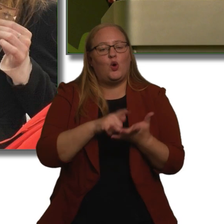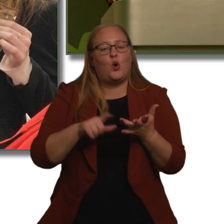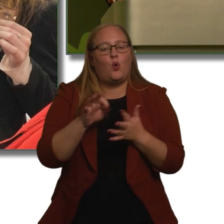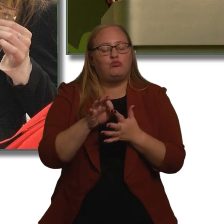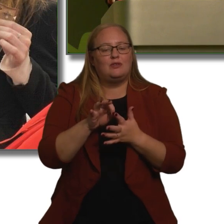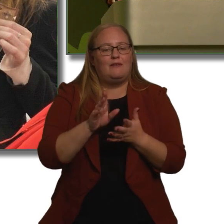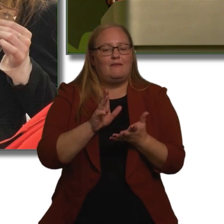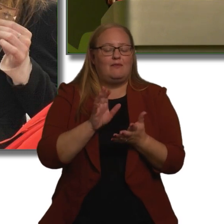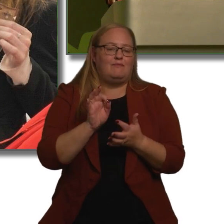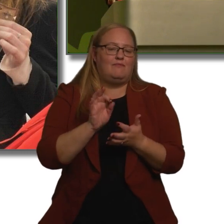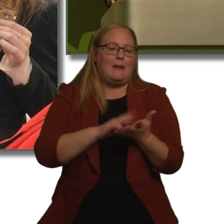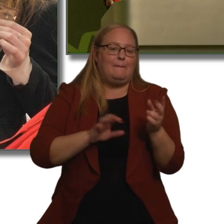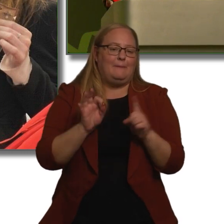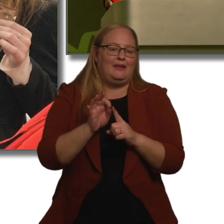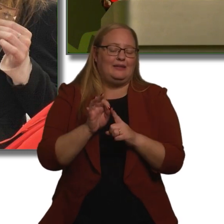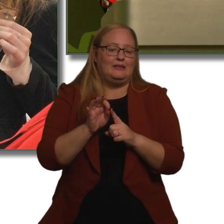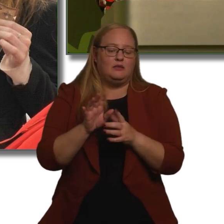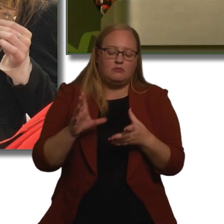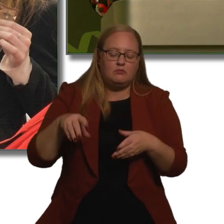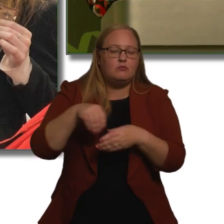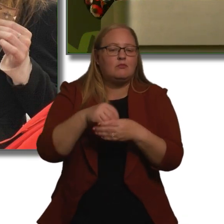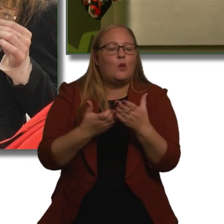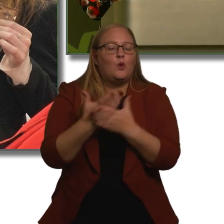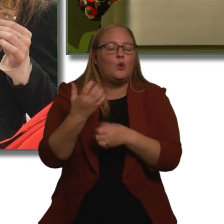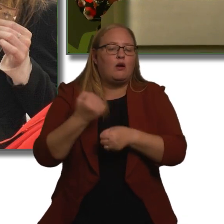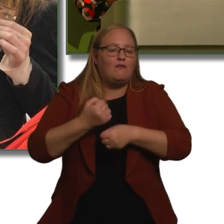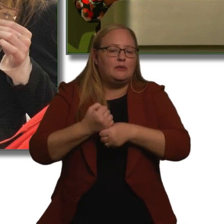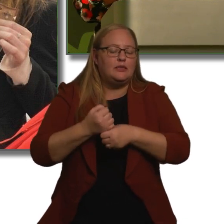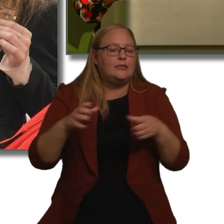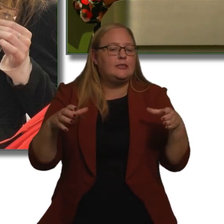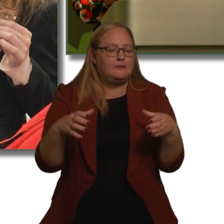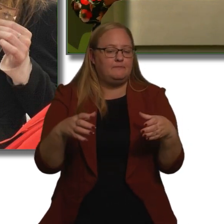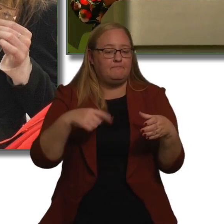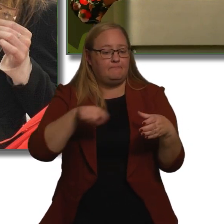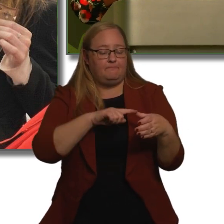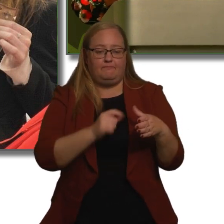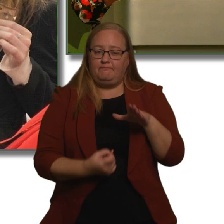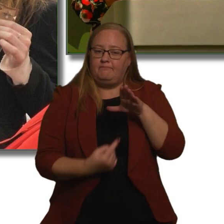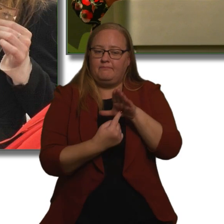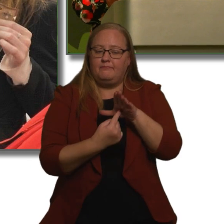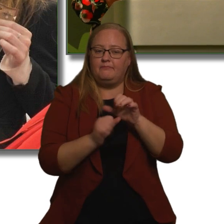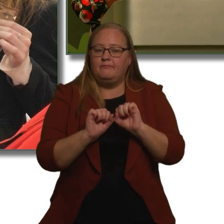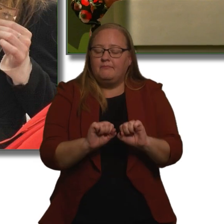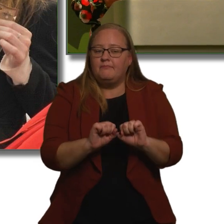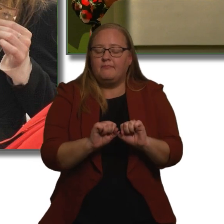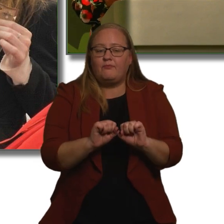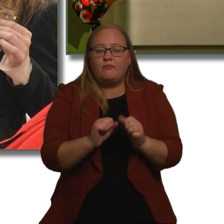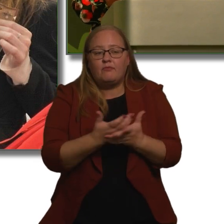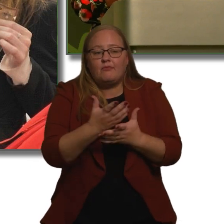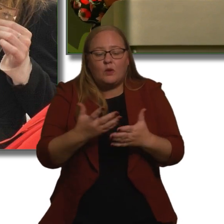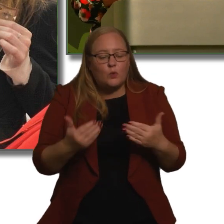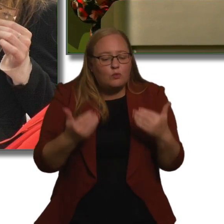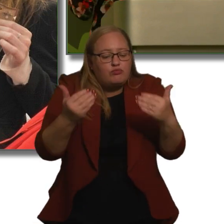that form part of the new Labour government. They will play a key role in championing the cooperative